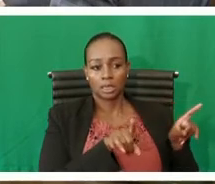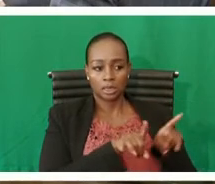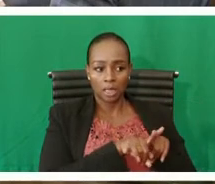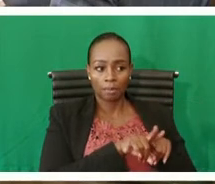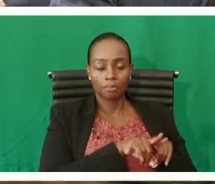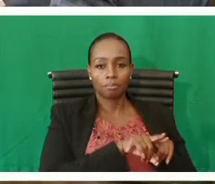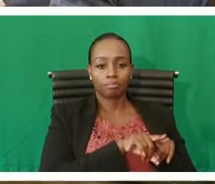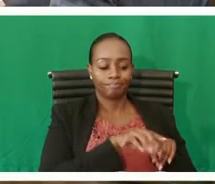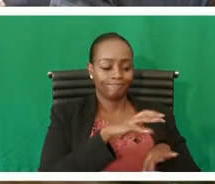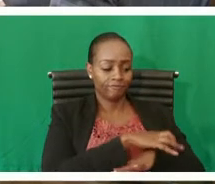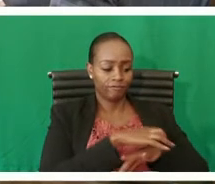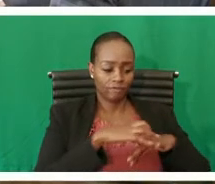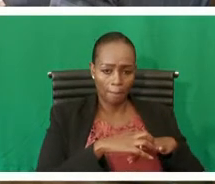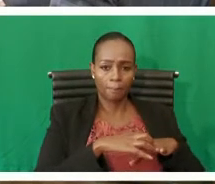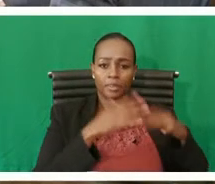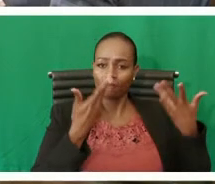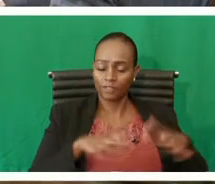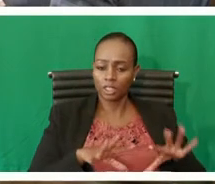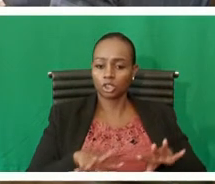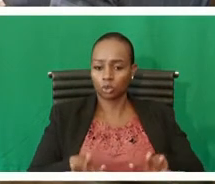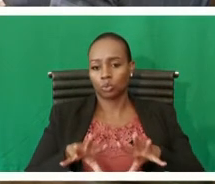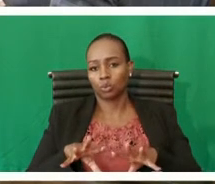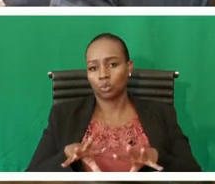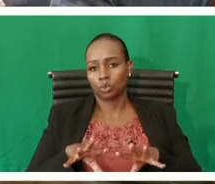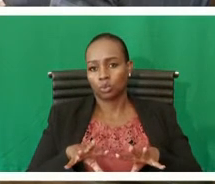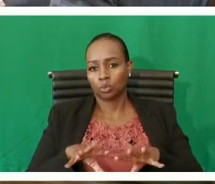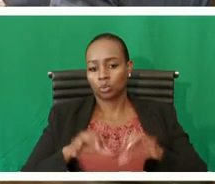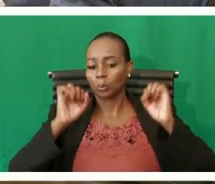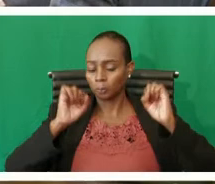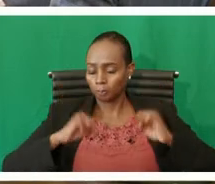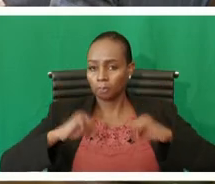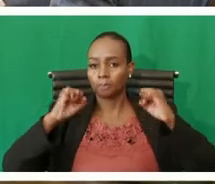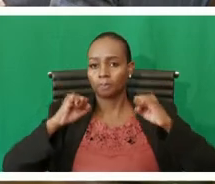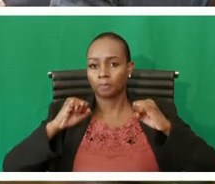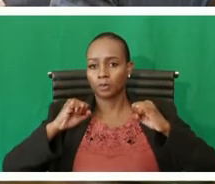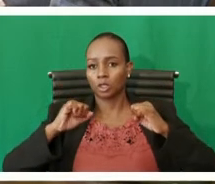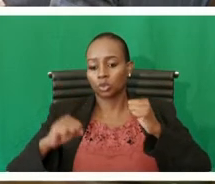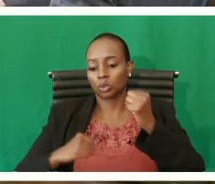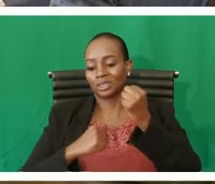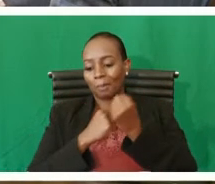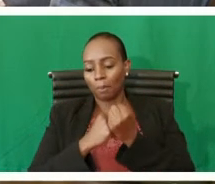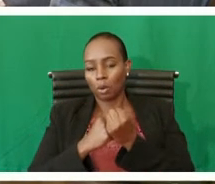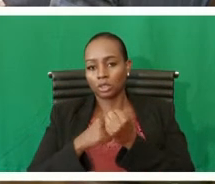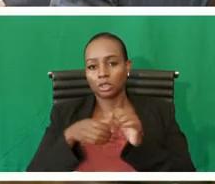commercial farmers have agreed to support 120 graduates with